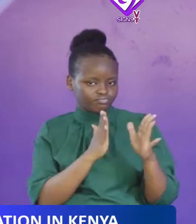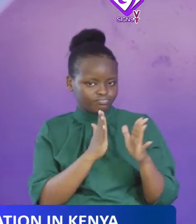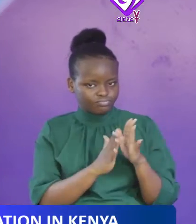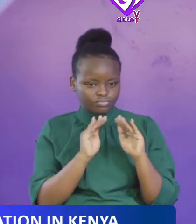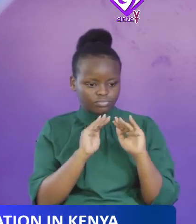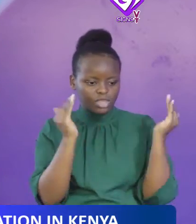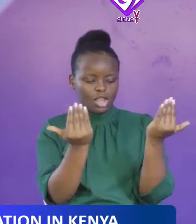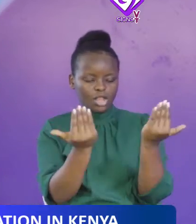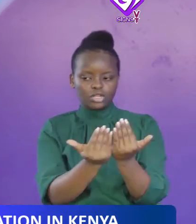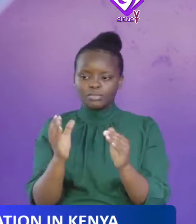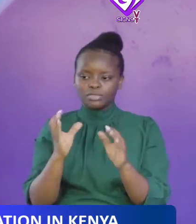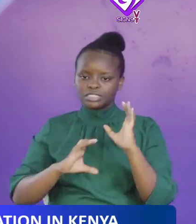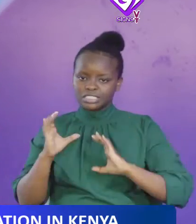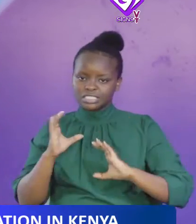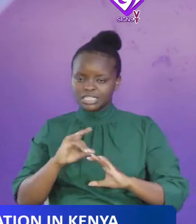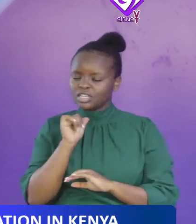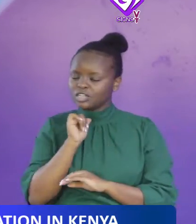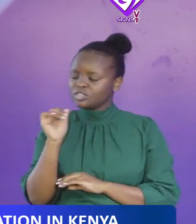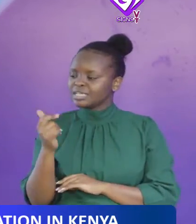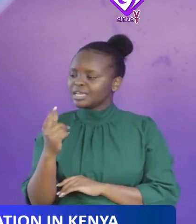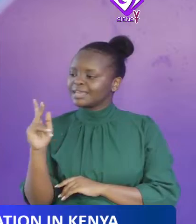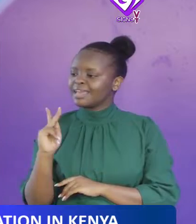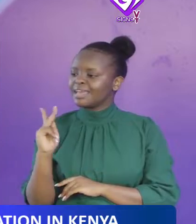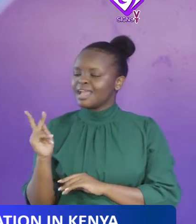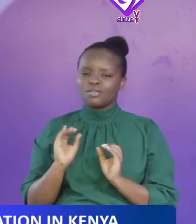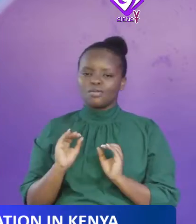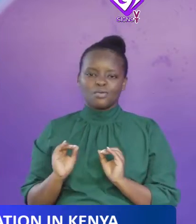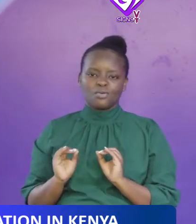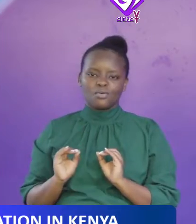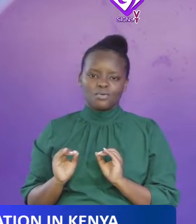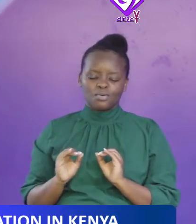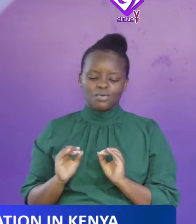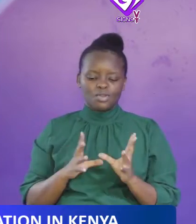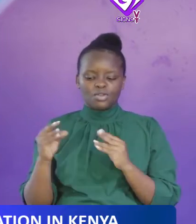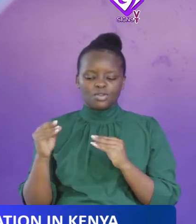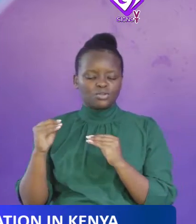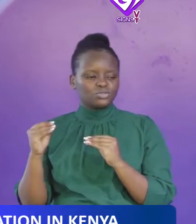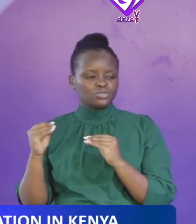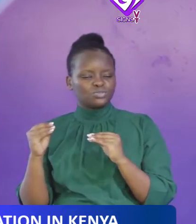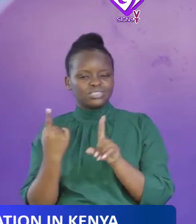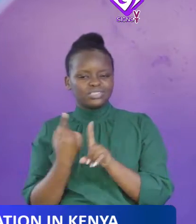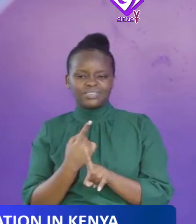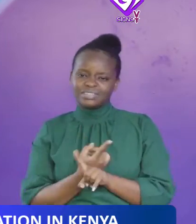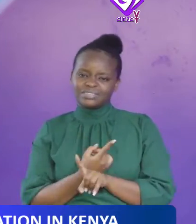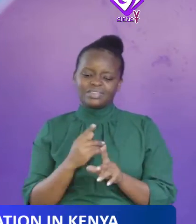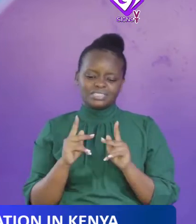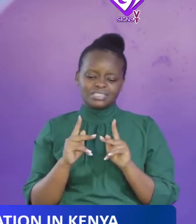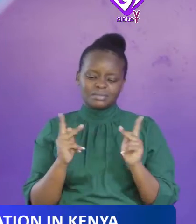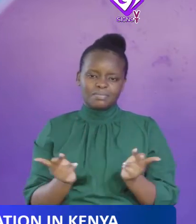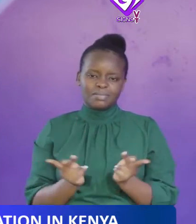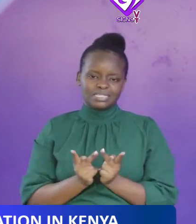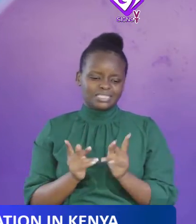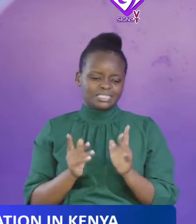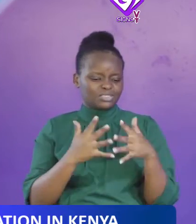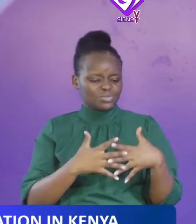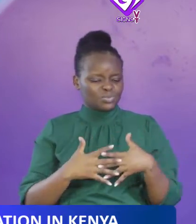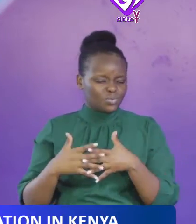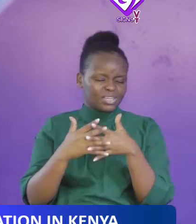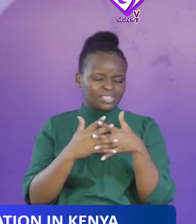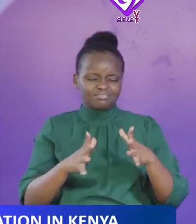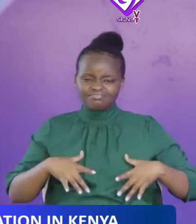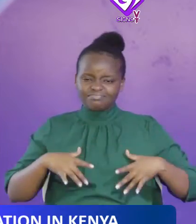citizens. You're not only a Kenyan citizen. You want, when you go to Philippines, you go to China, you go to the US, you go to